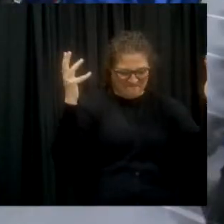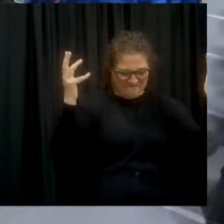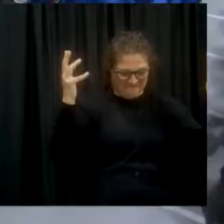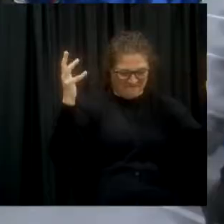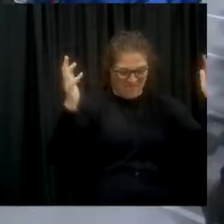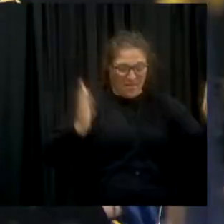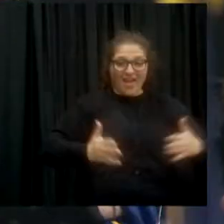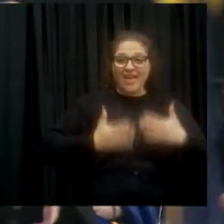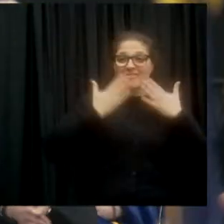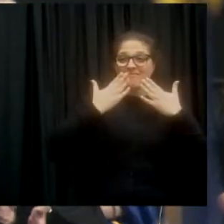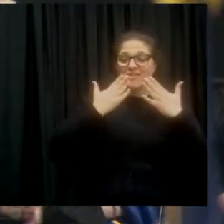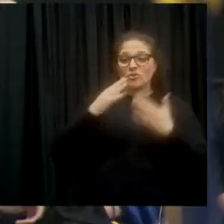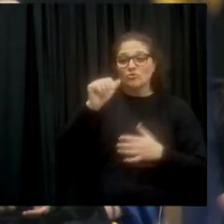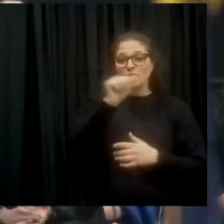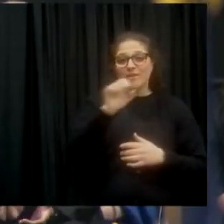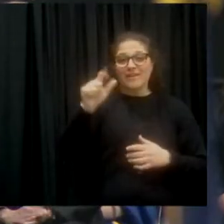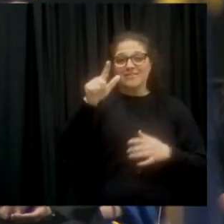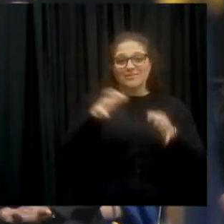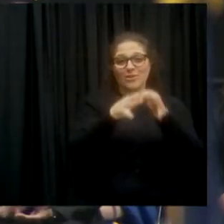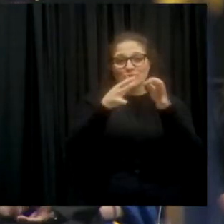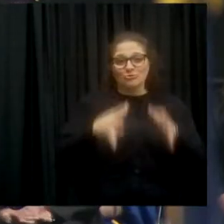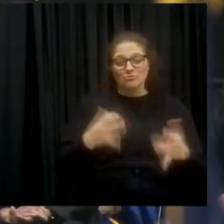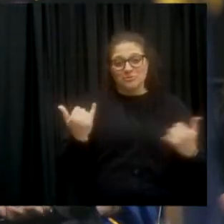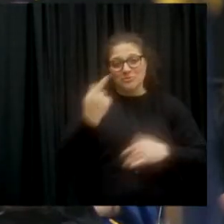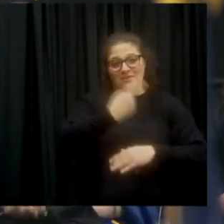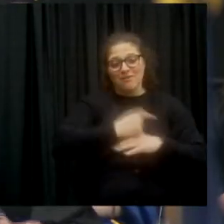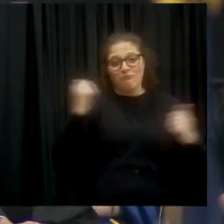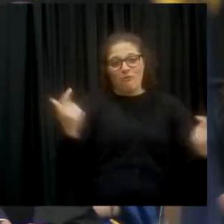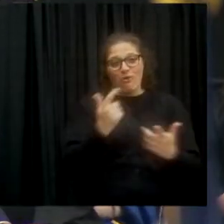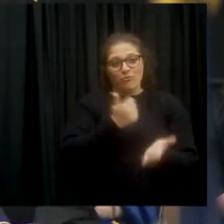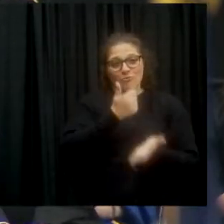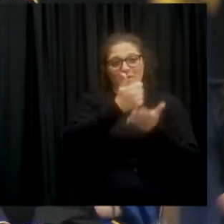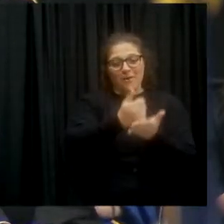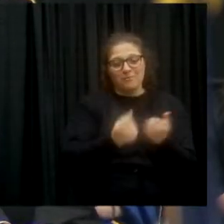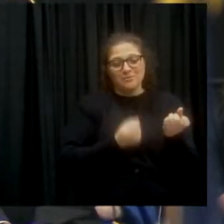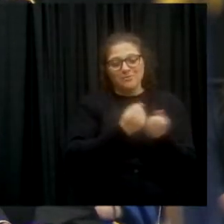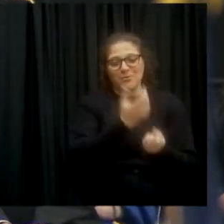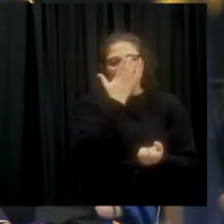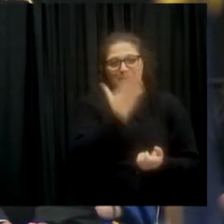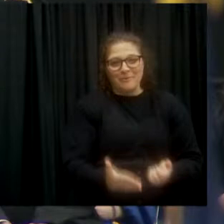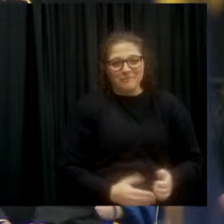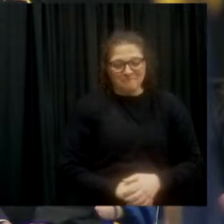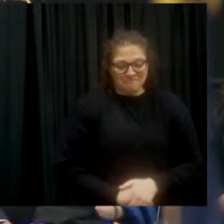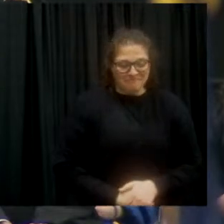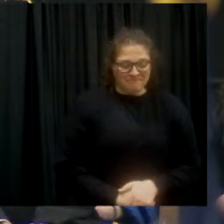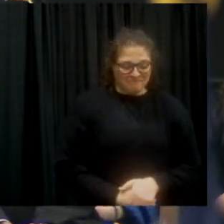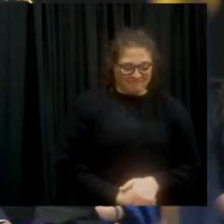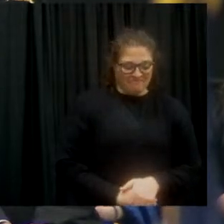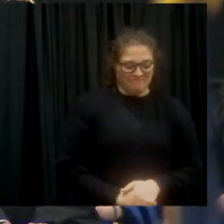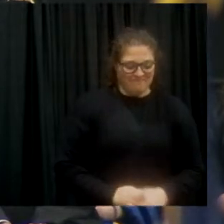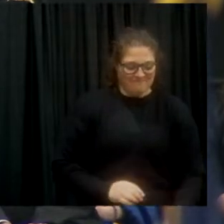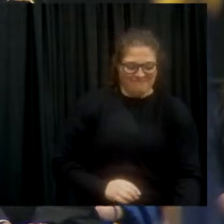And thank you to our ASL interpreters today for all your help and support. Thank you.